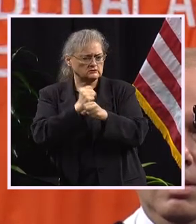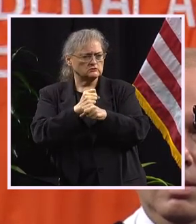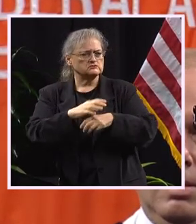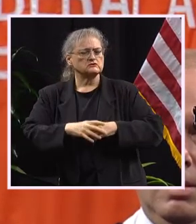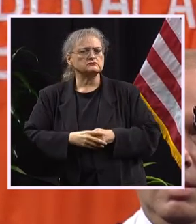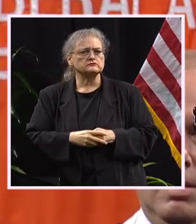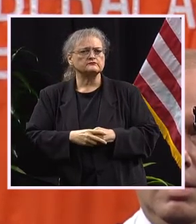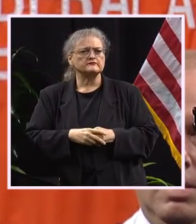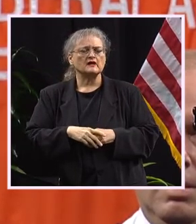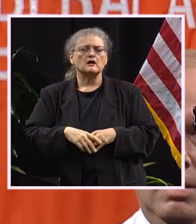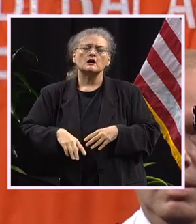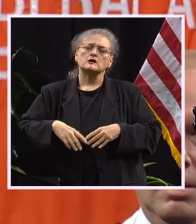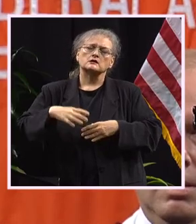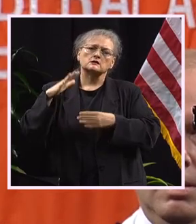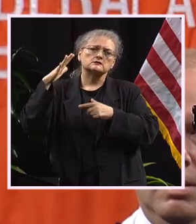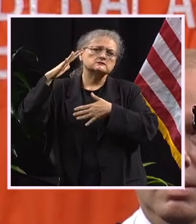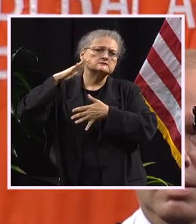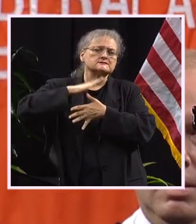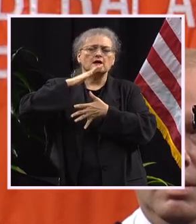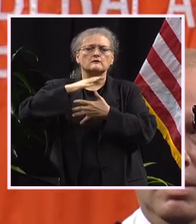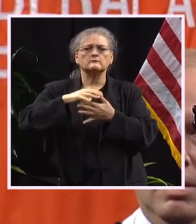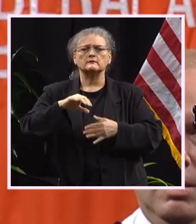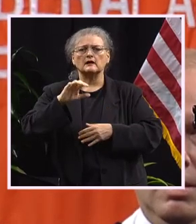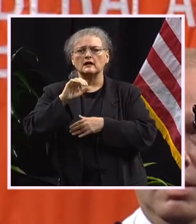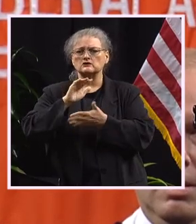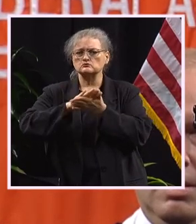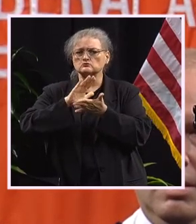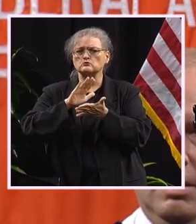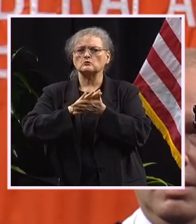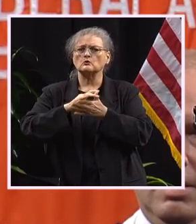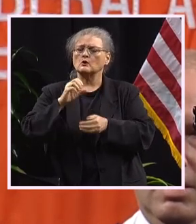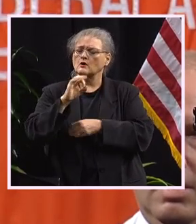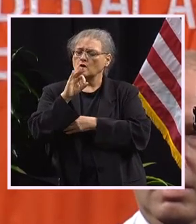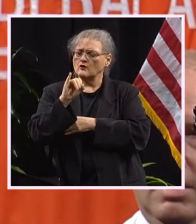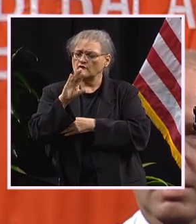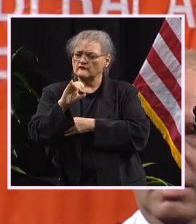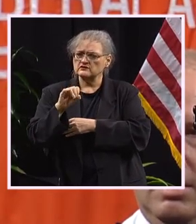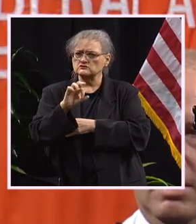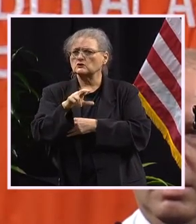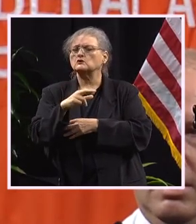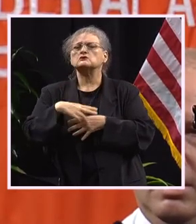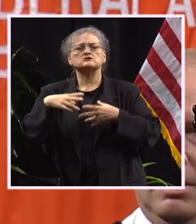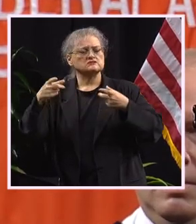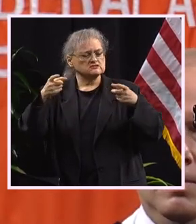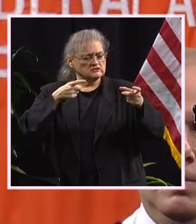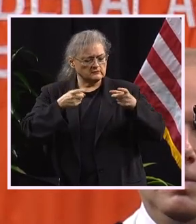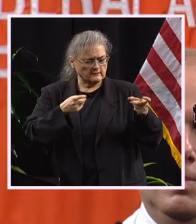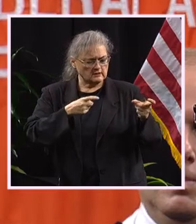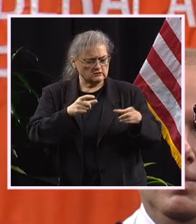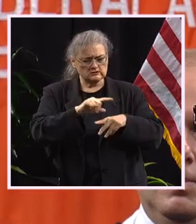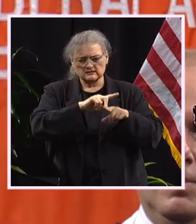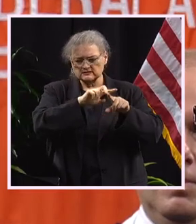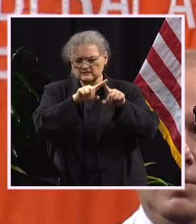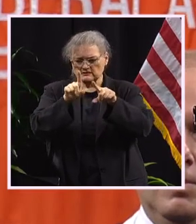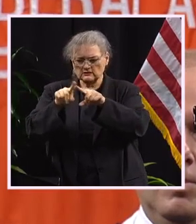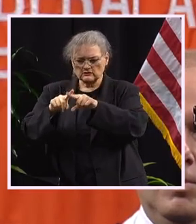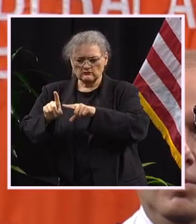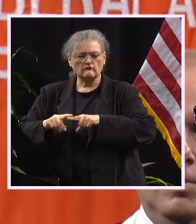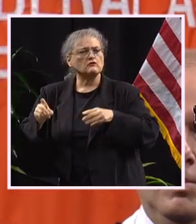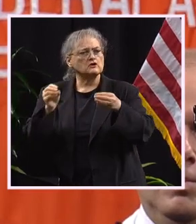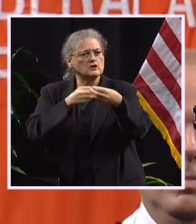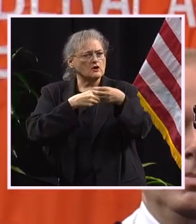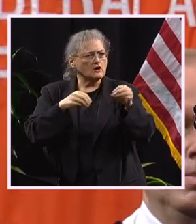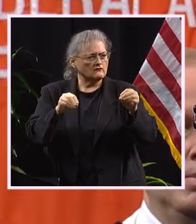Academic Officer, she oversees academic colleges as well as academic support divisions and other offices that advance